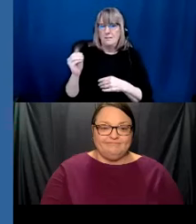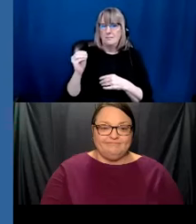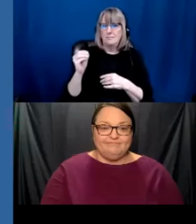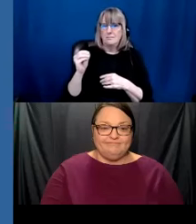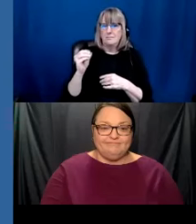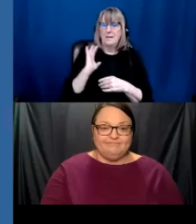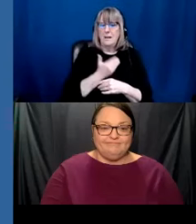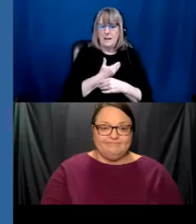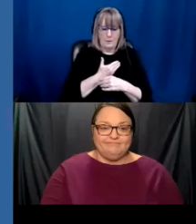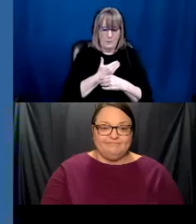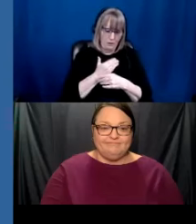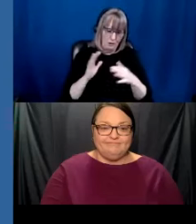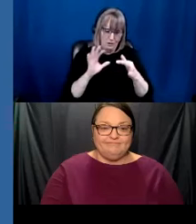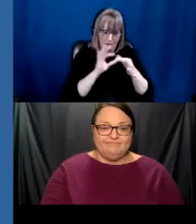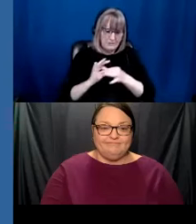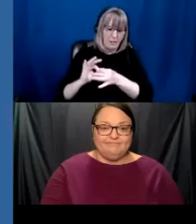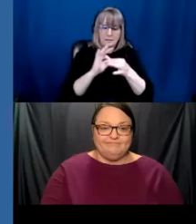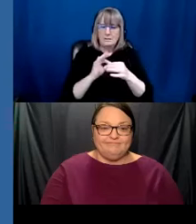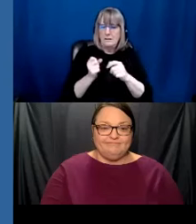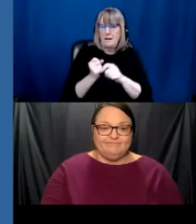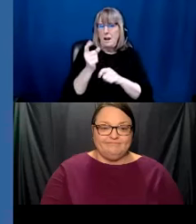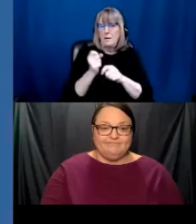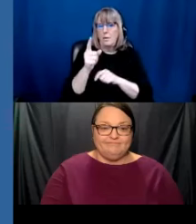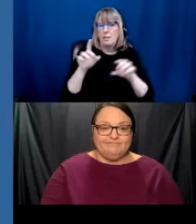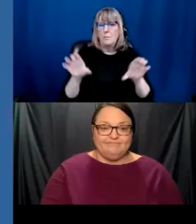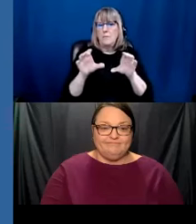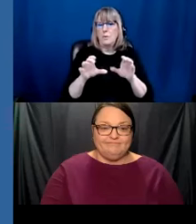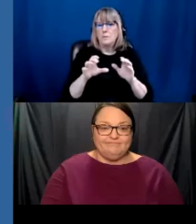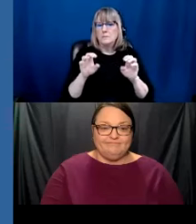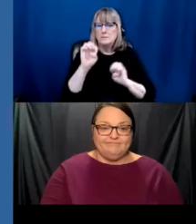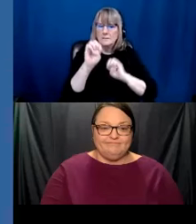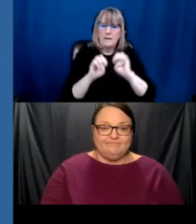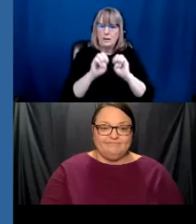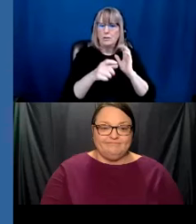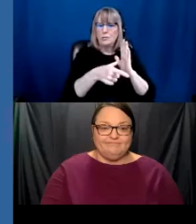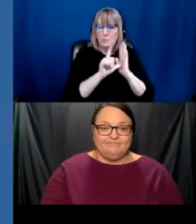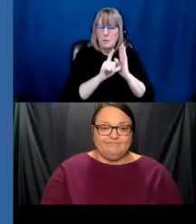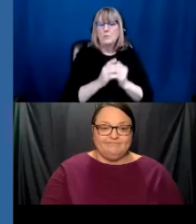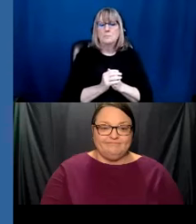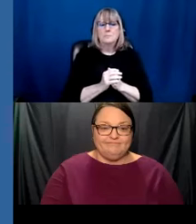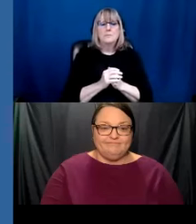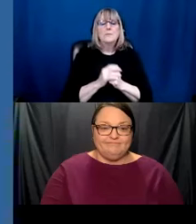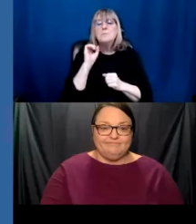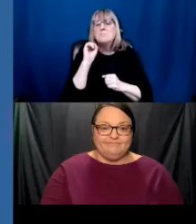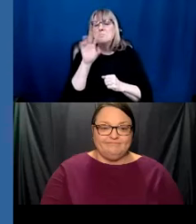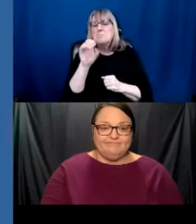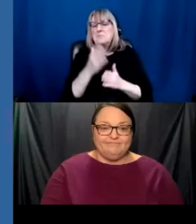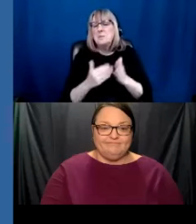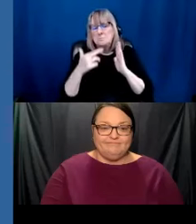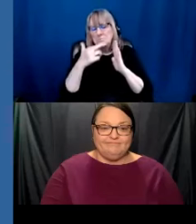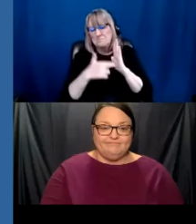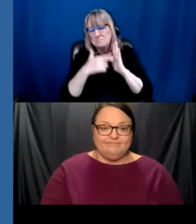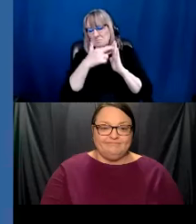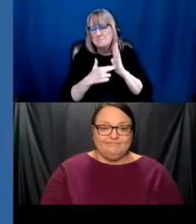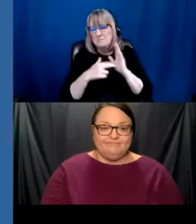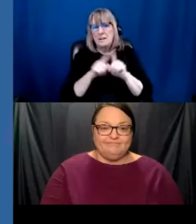the Consolidated Annual Performance Evaluation Report. And we'll go over a couple of logistics as people are filtering in. You